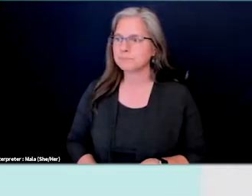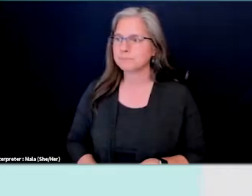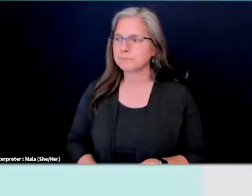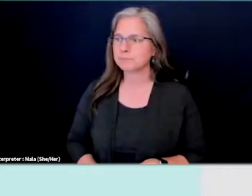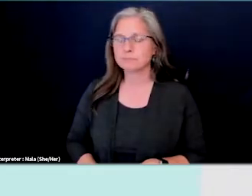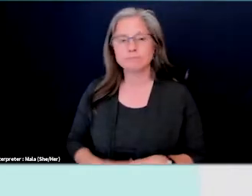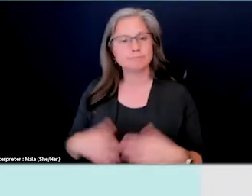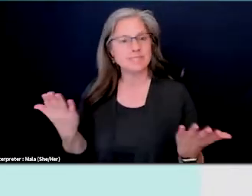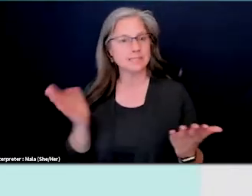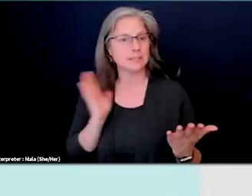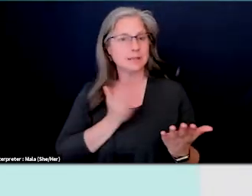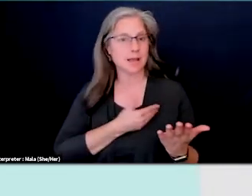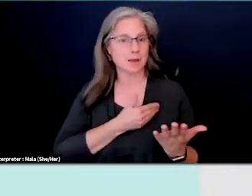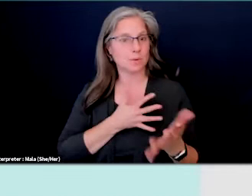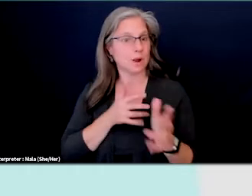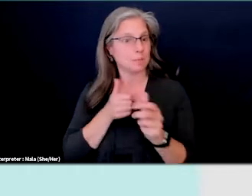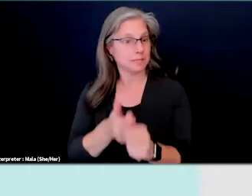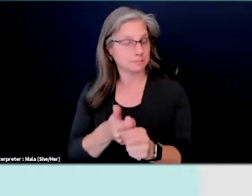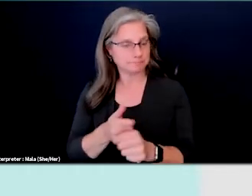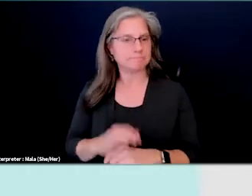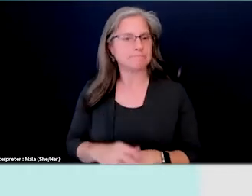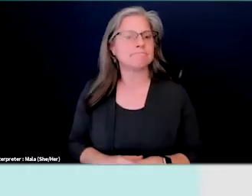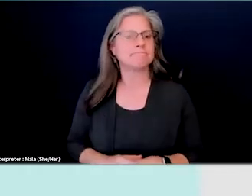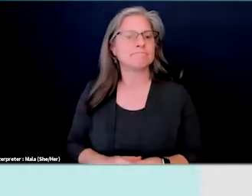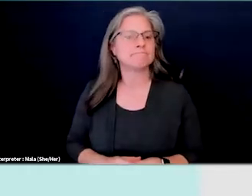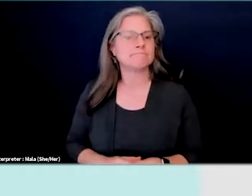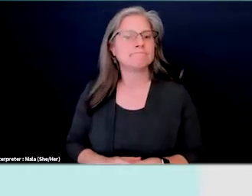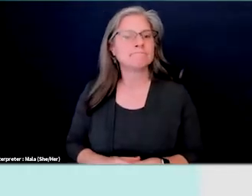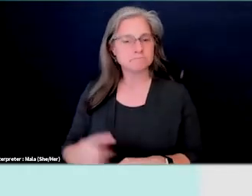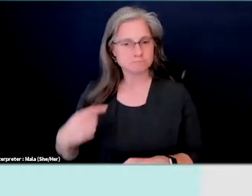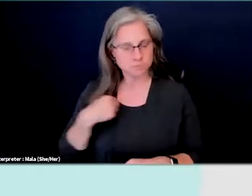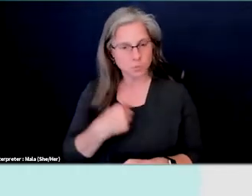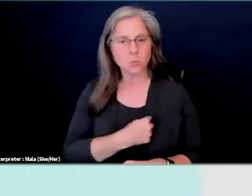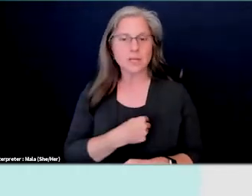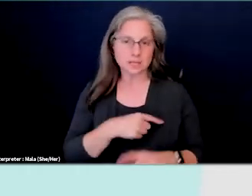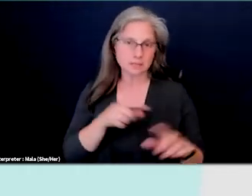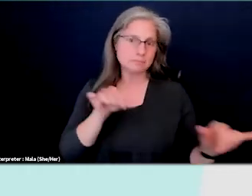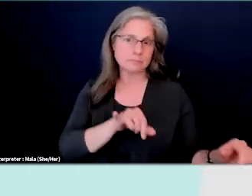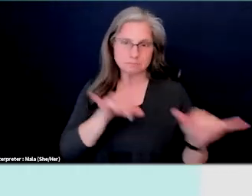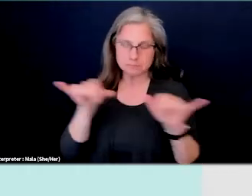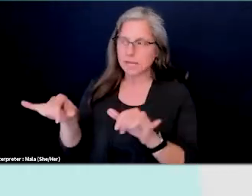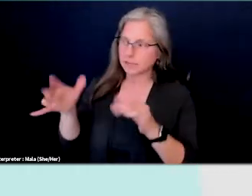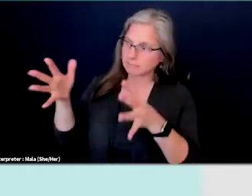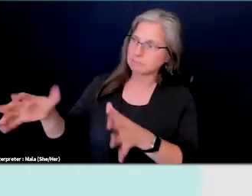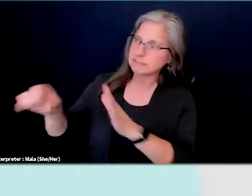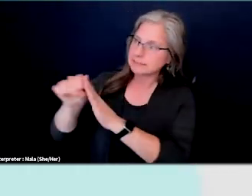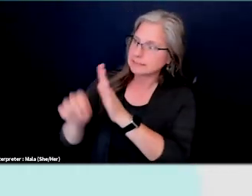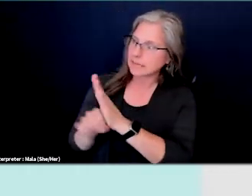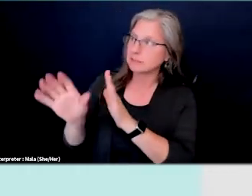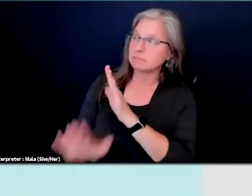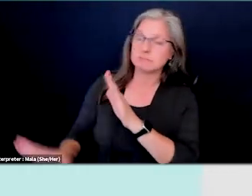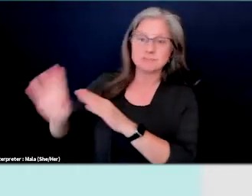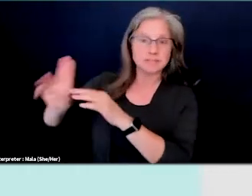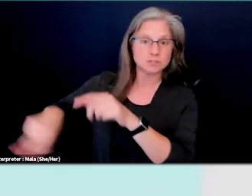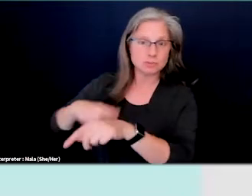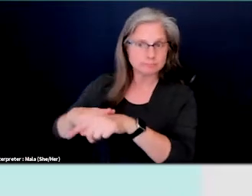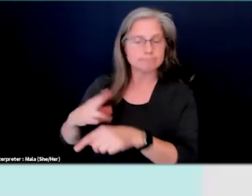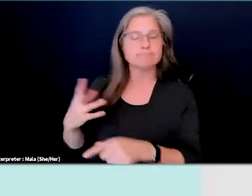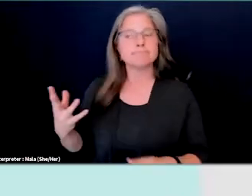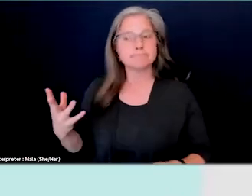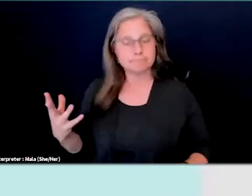So here's our COVID update. We, like the rest of the state and the nation, are